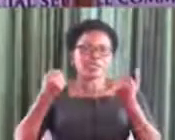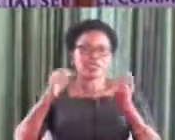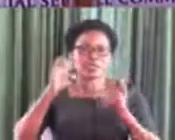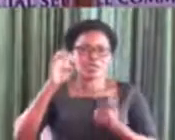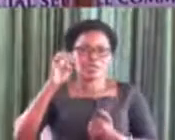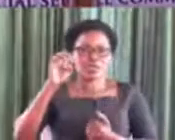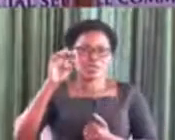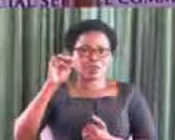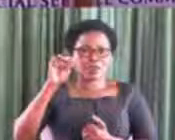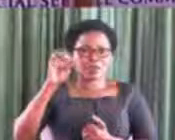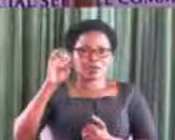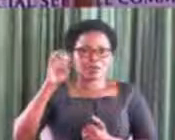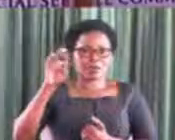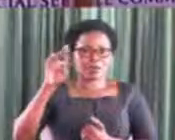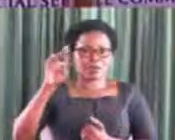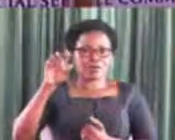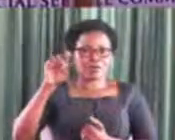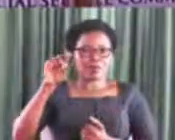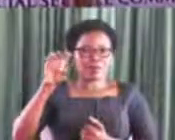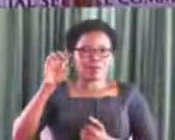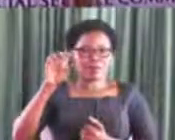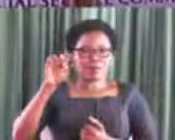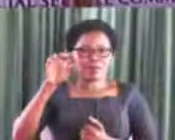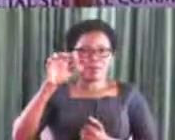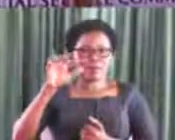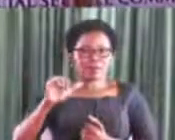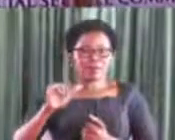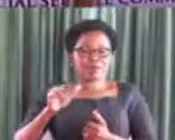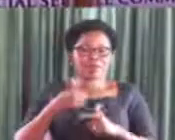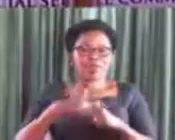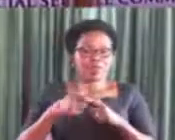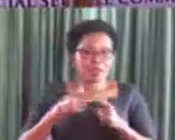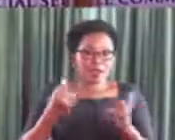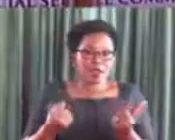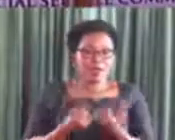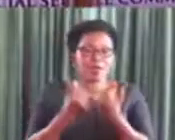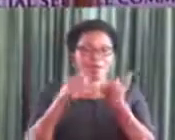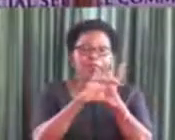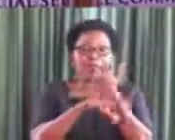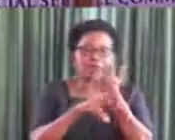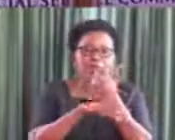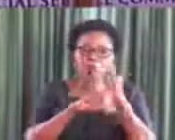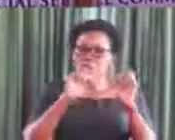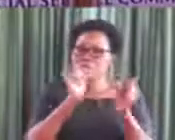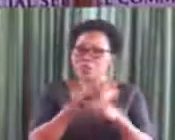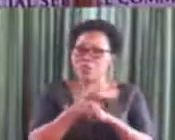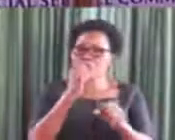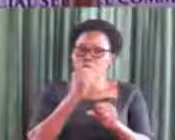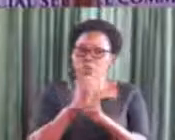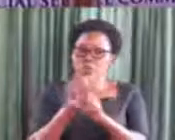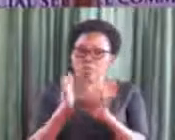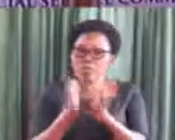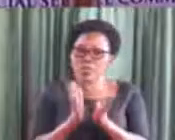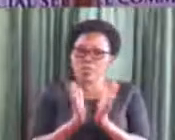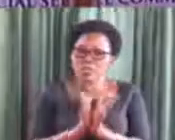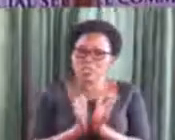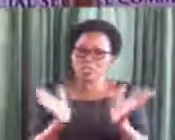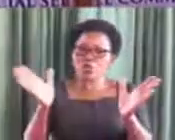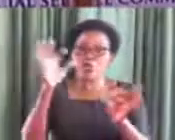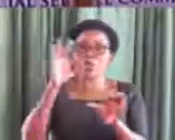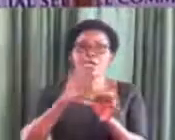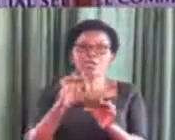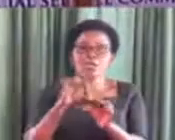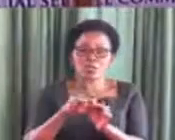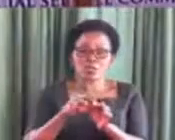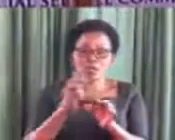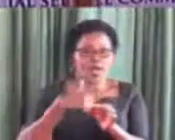country is unable to deal with a general election, I